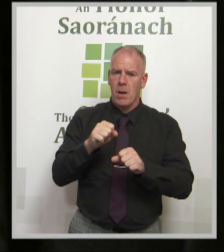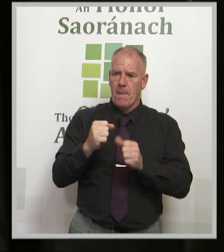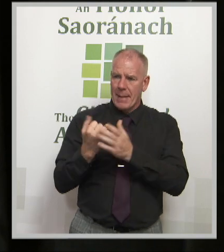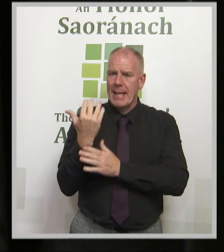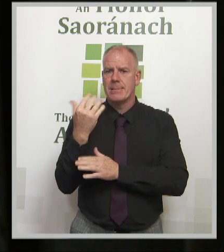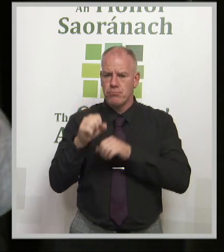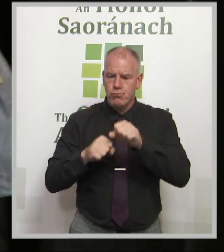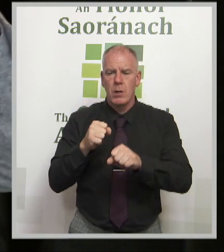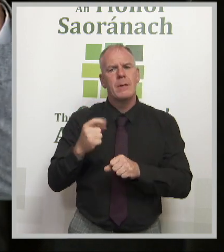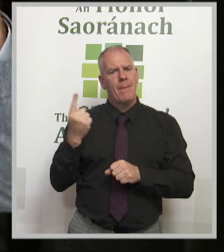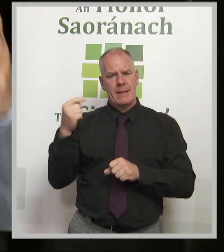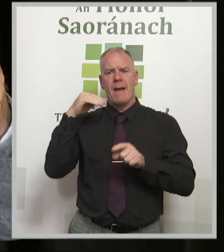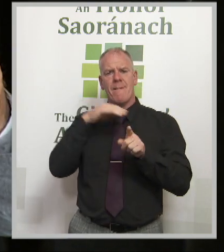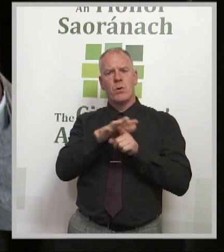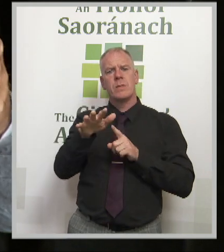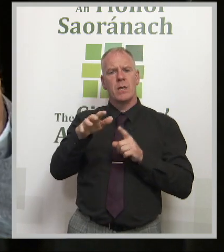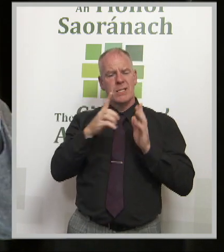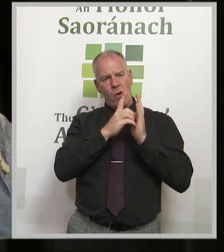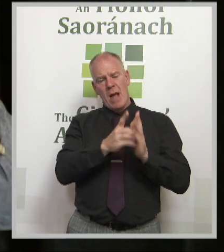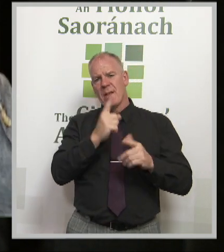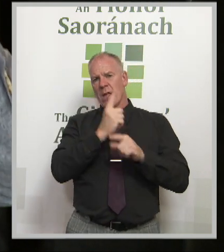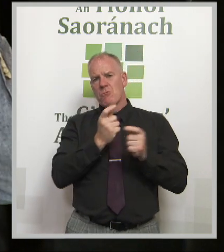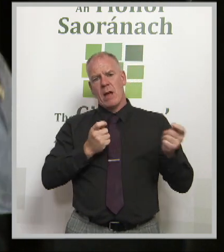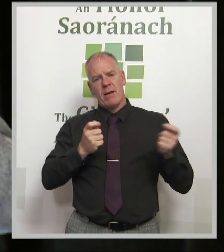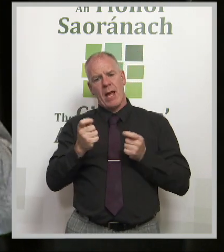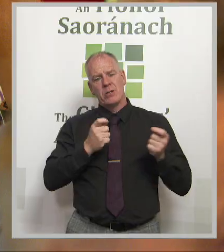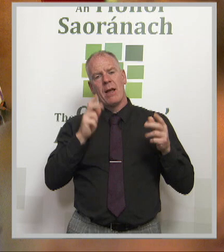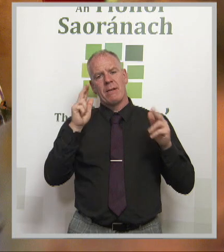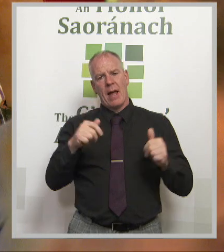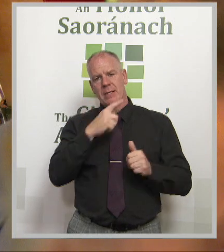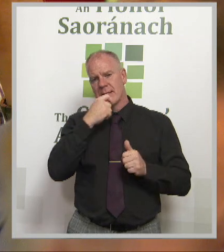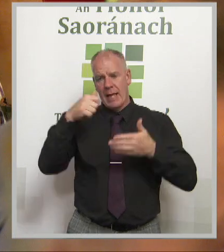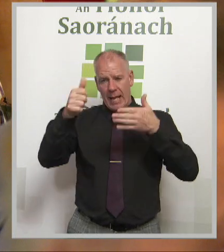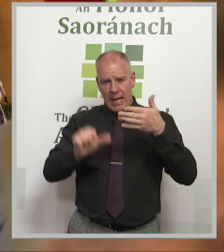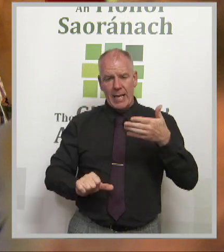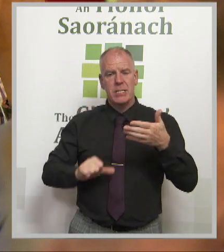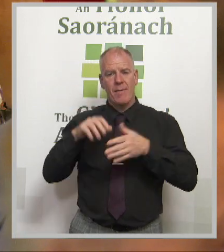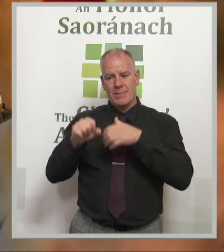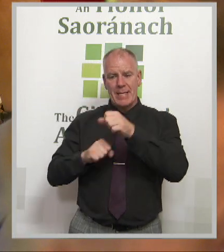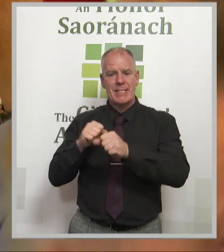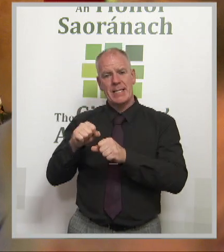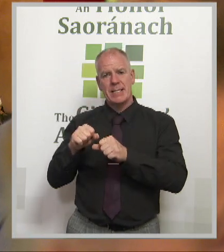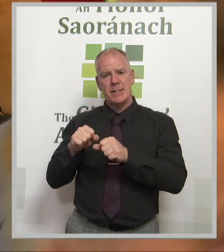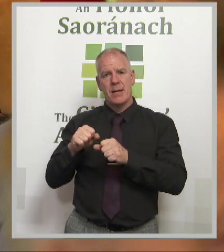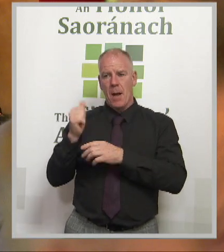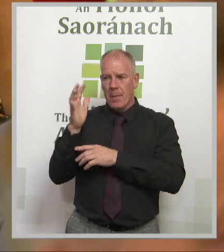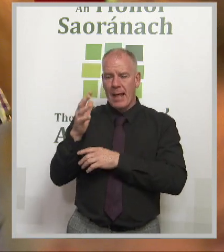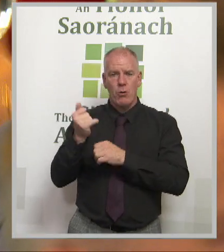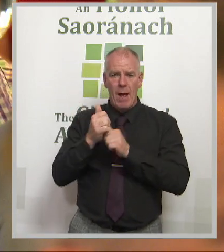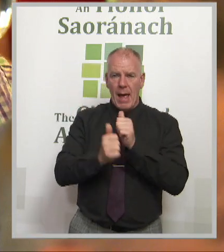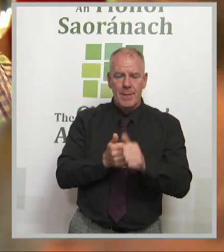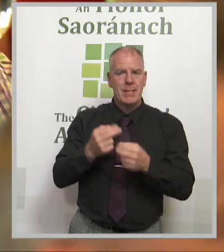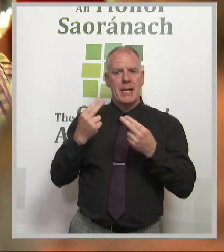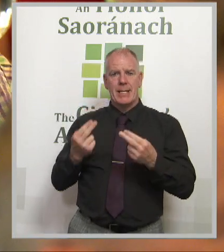drivers. So we have a directive or a regulation that sets out lists of species that action needs to be taken